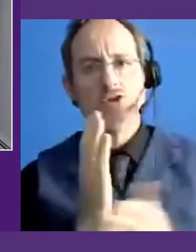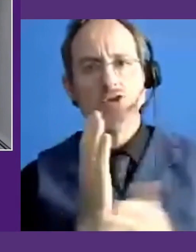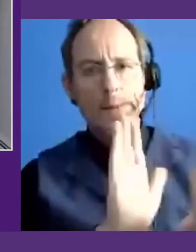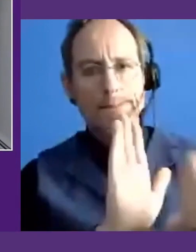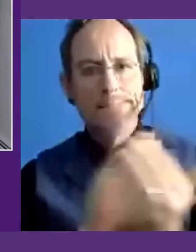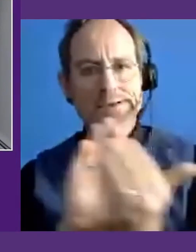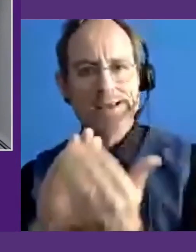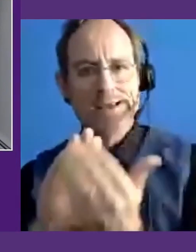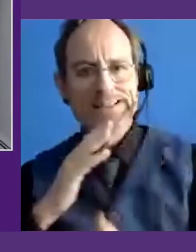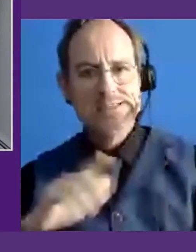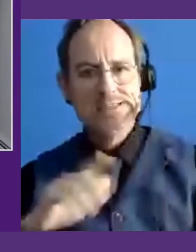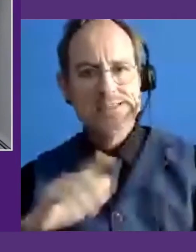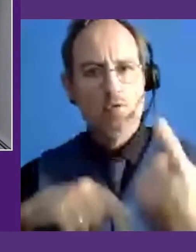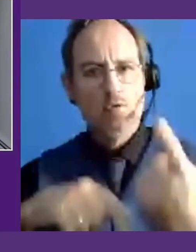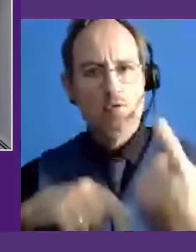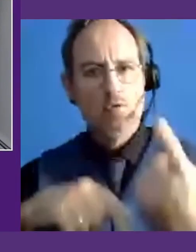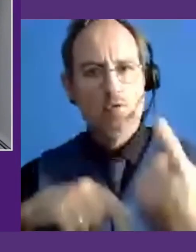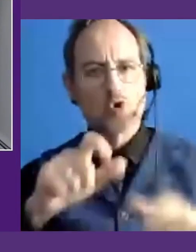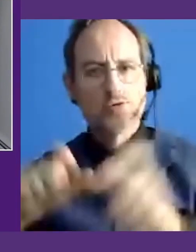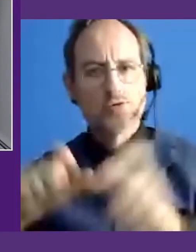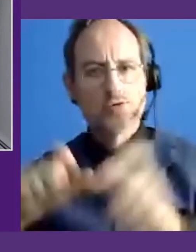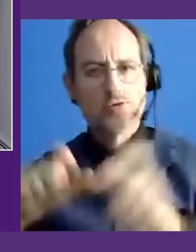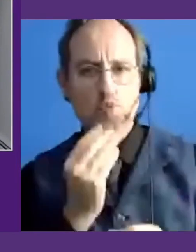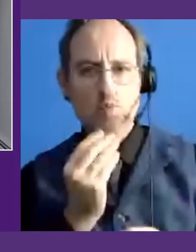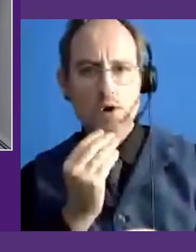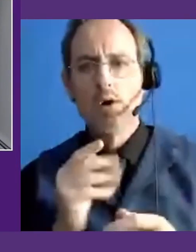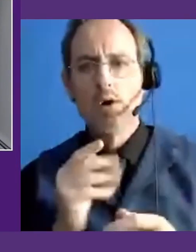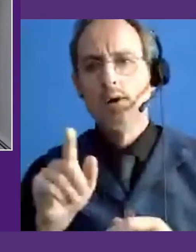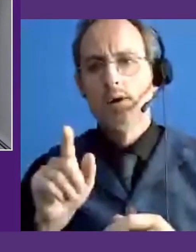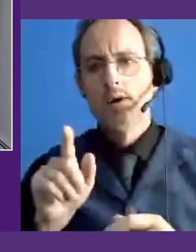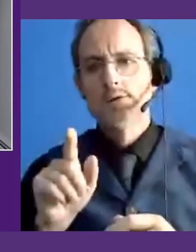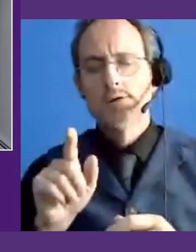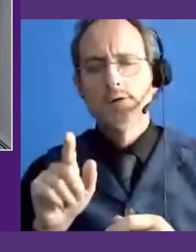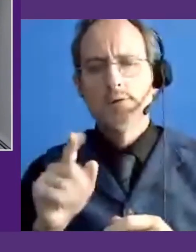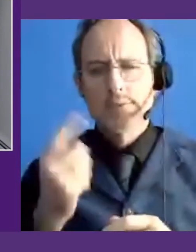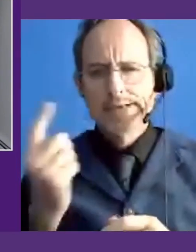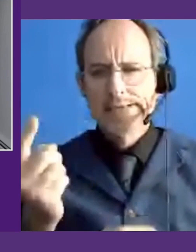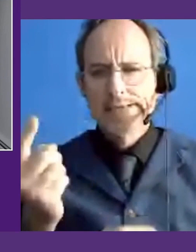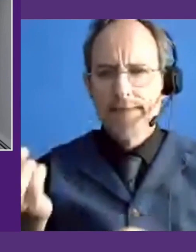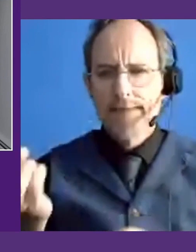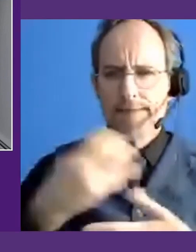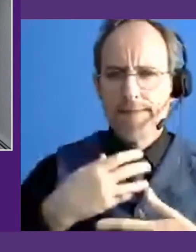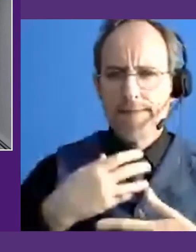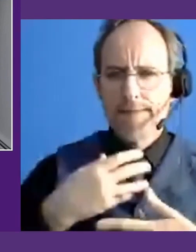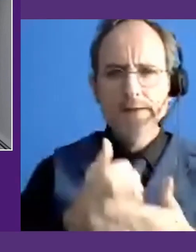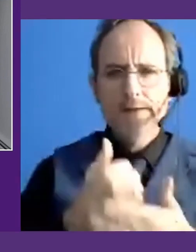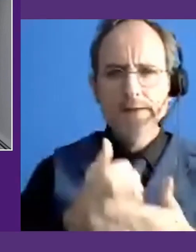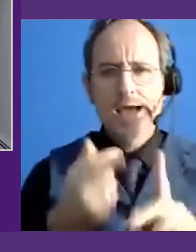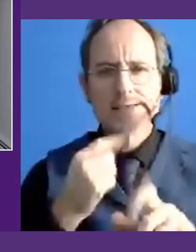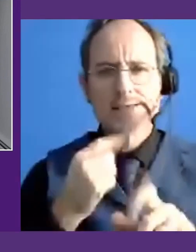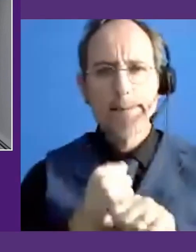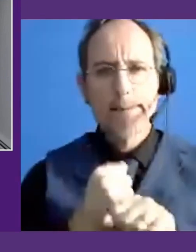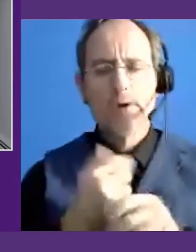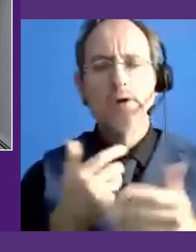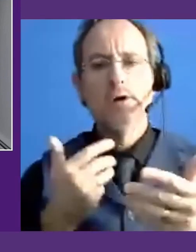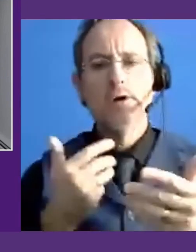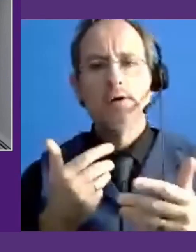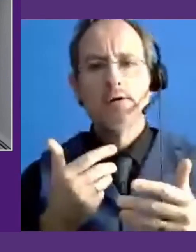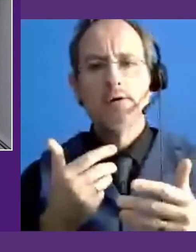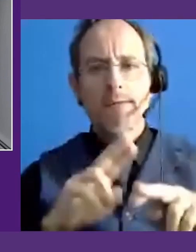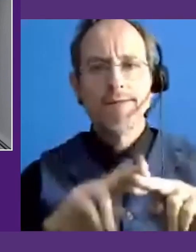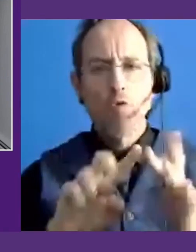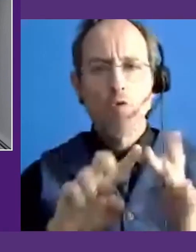And you've got some great examples there. I think Forbes as a brand is interesting because that, it's a